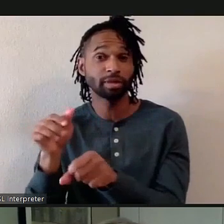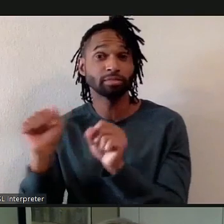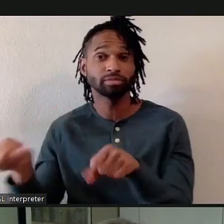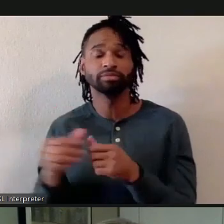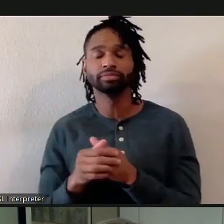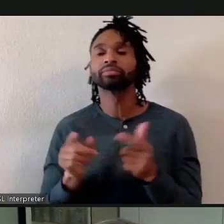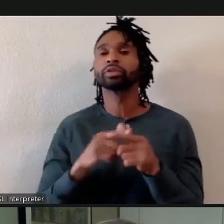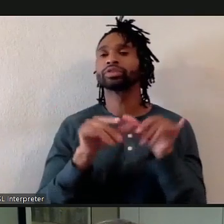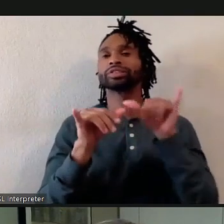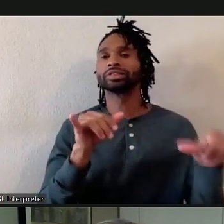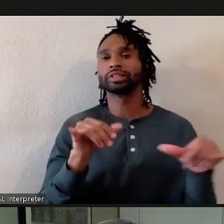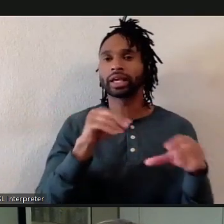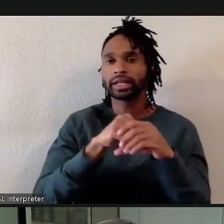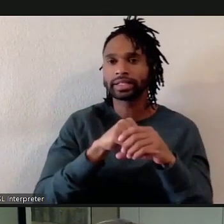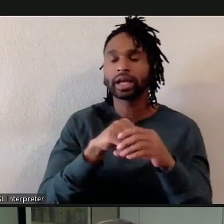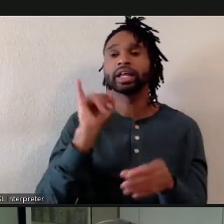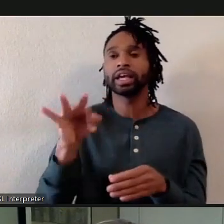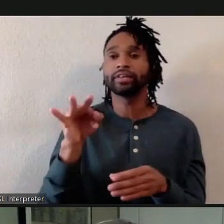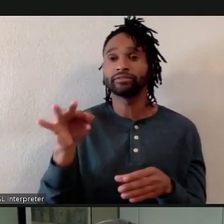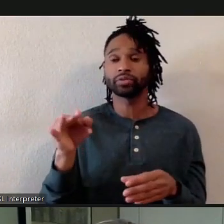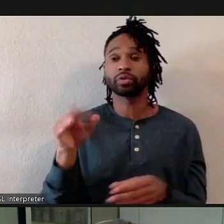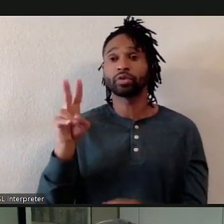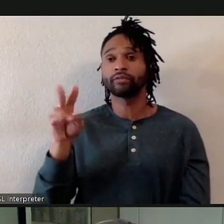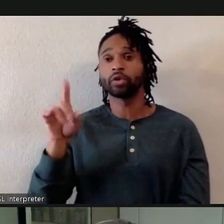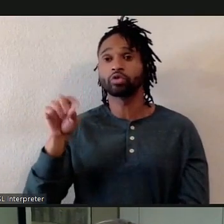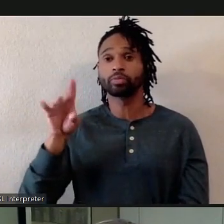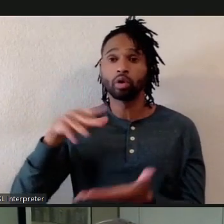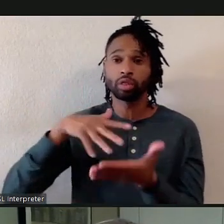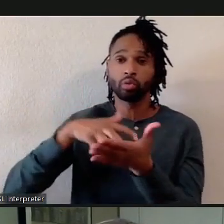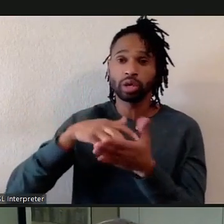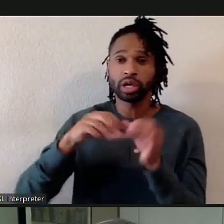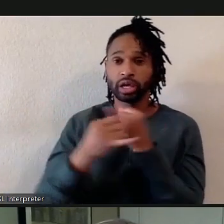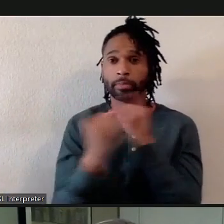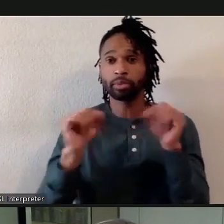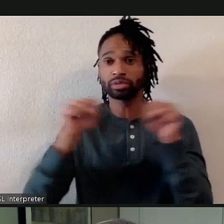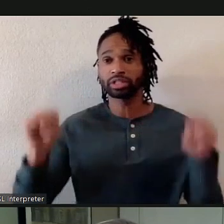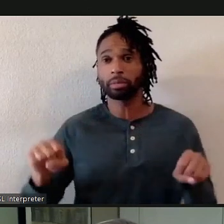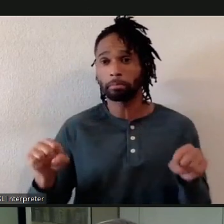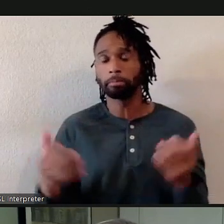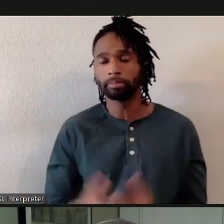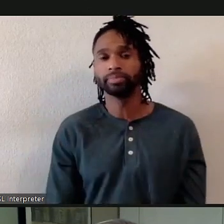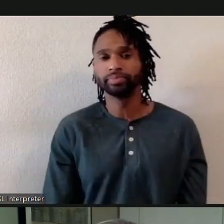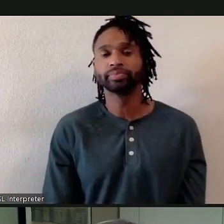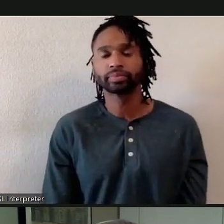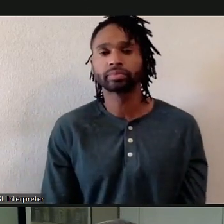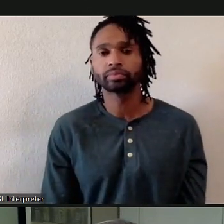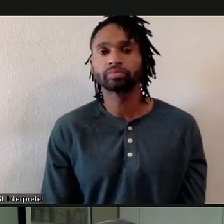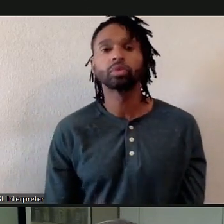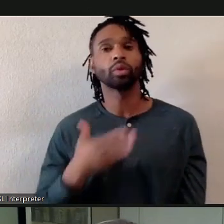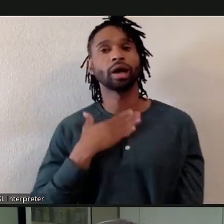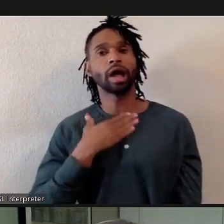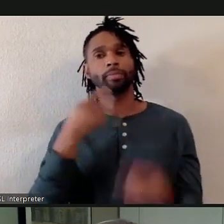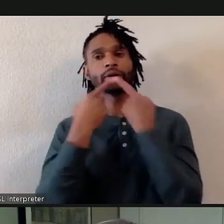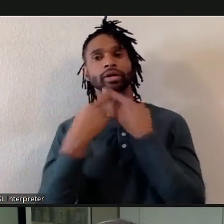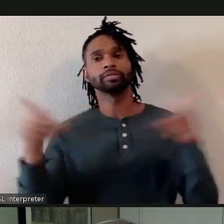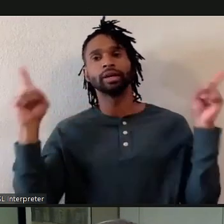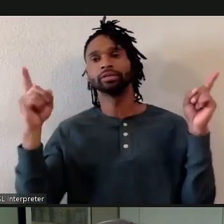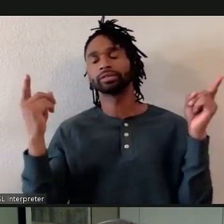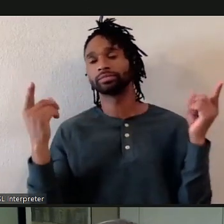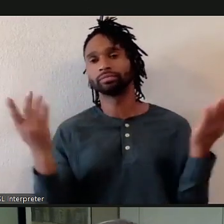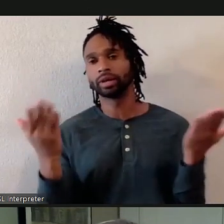stay inside if we're vulnerable. Next slide, please. We're happy to announce today that